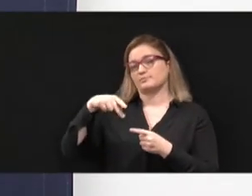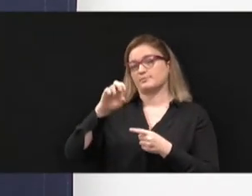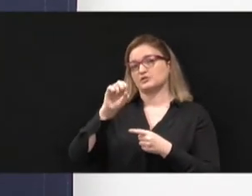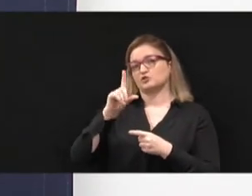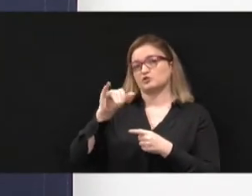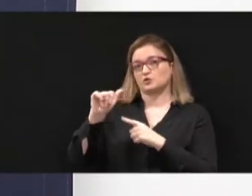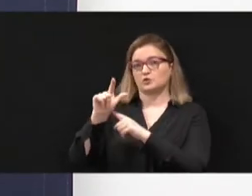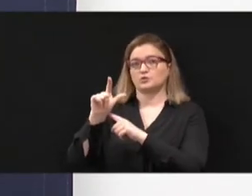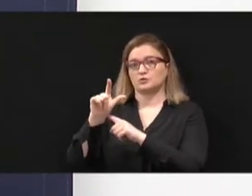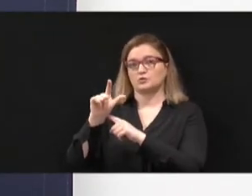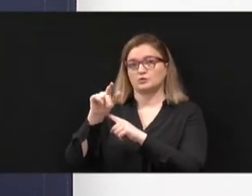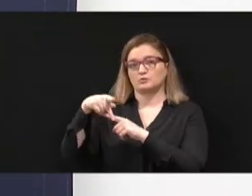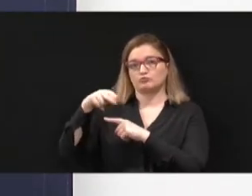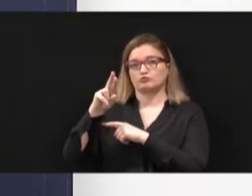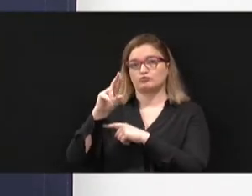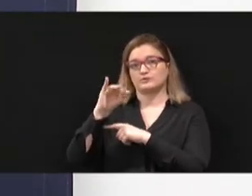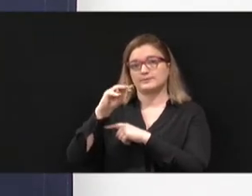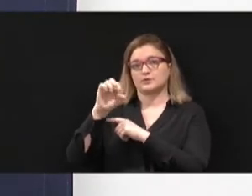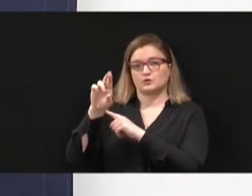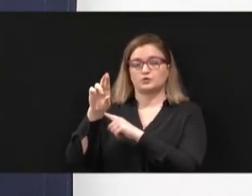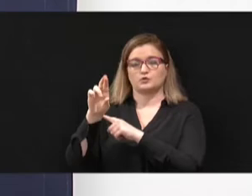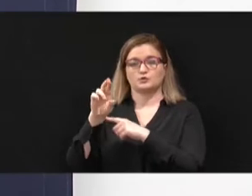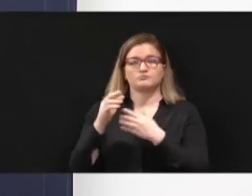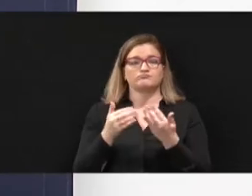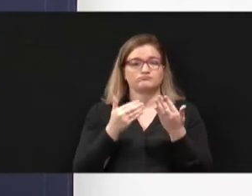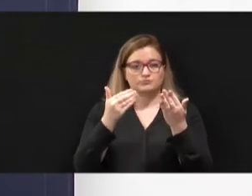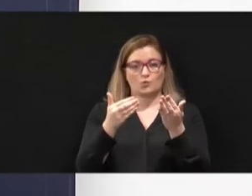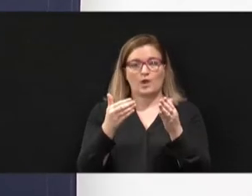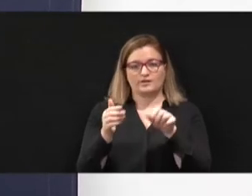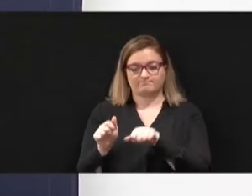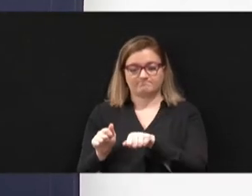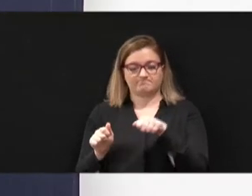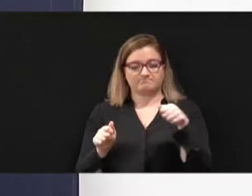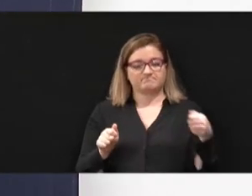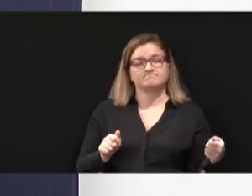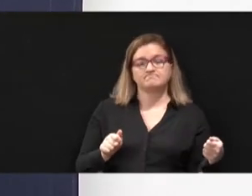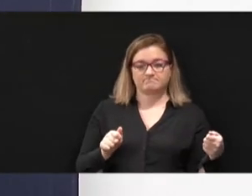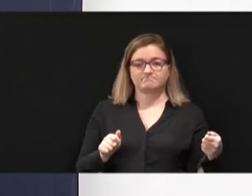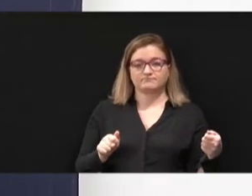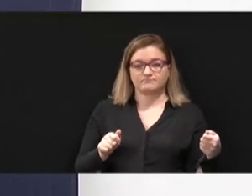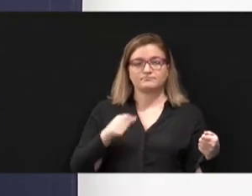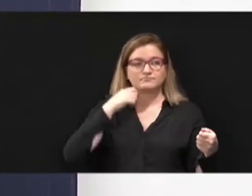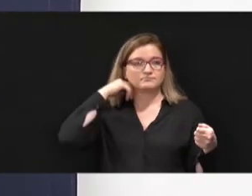Okay, turn the page to the next page, please.